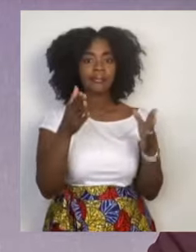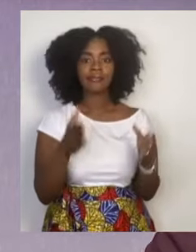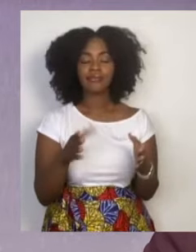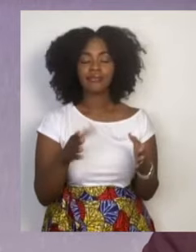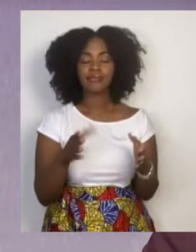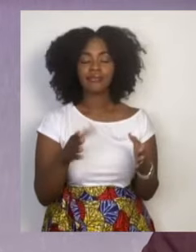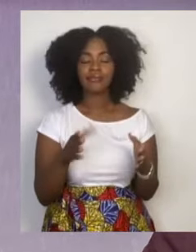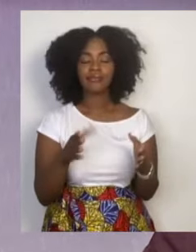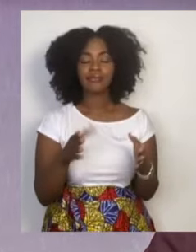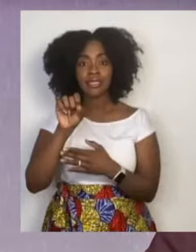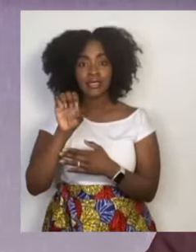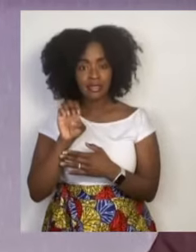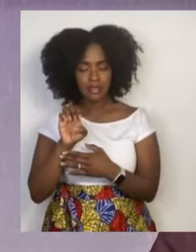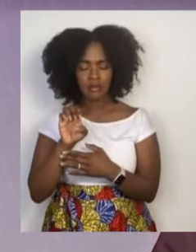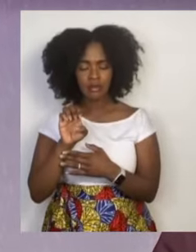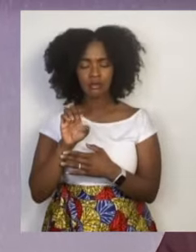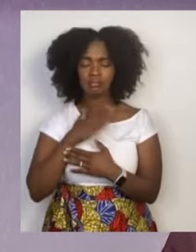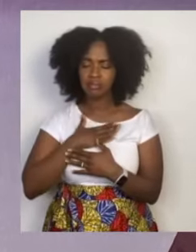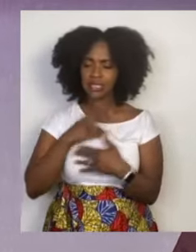We're going to pray.